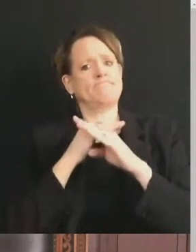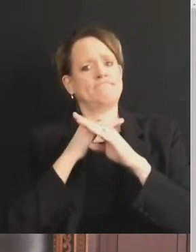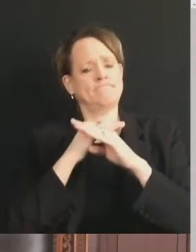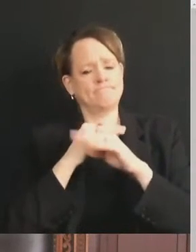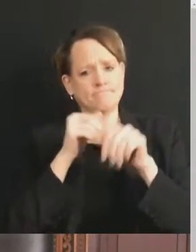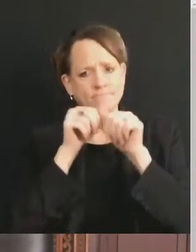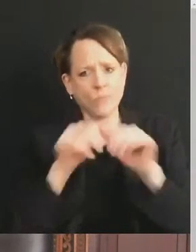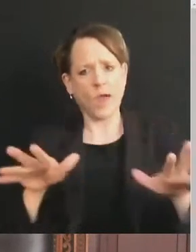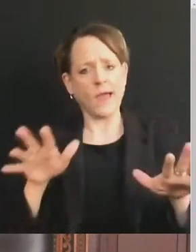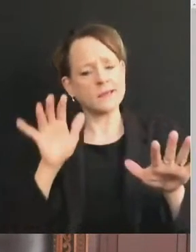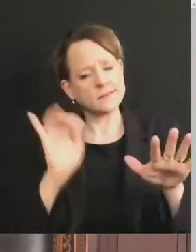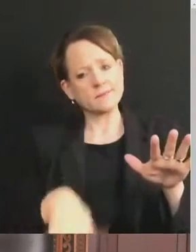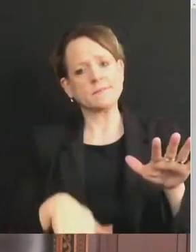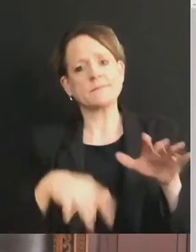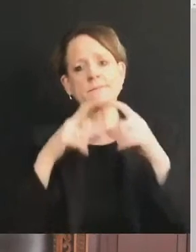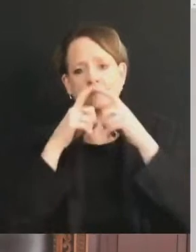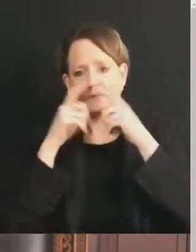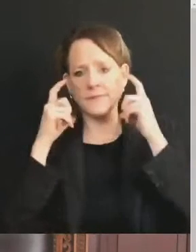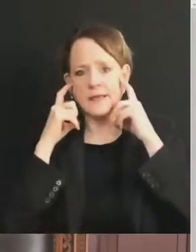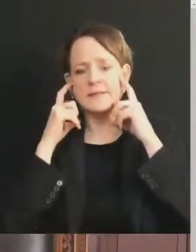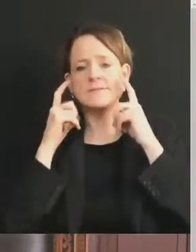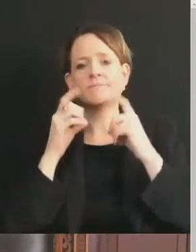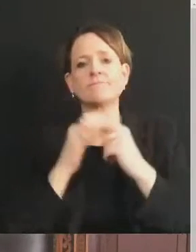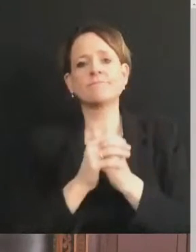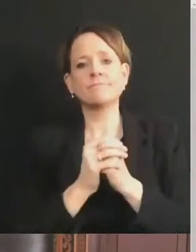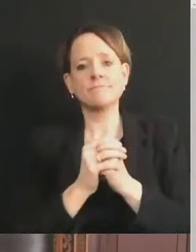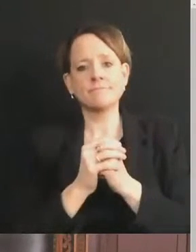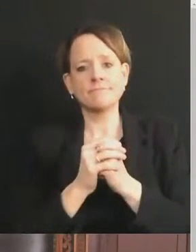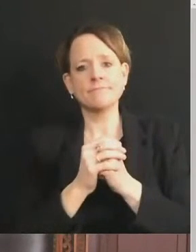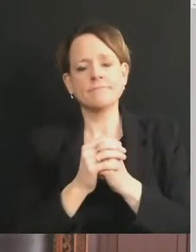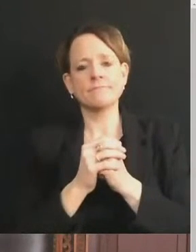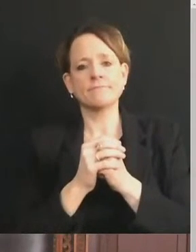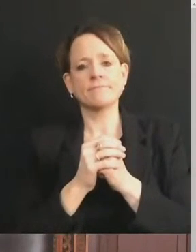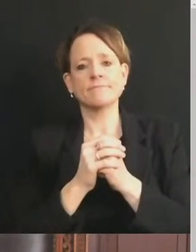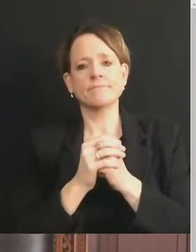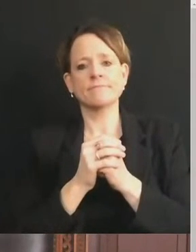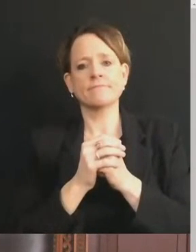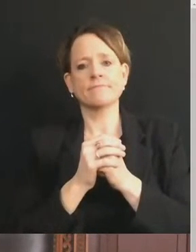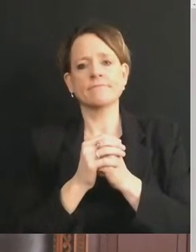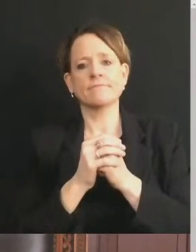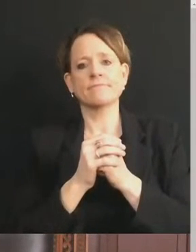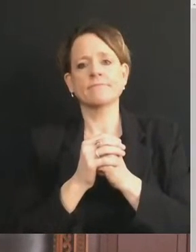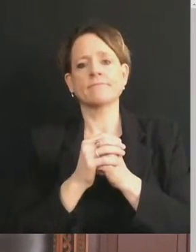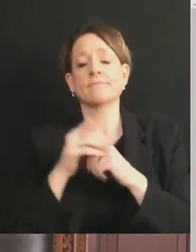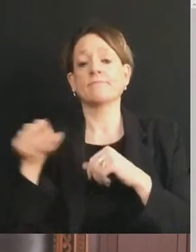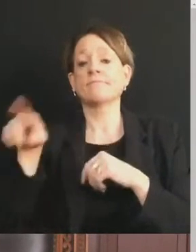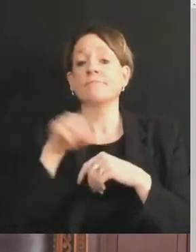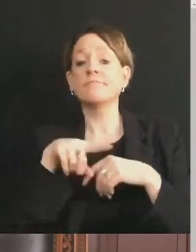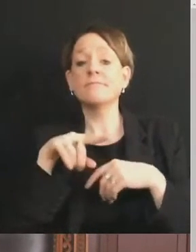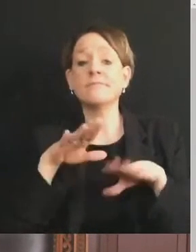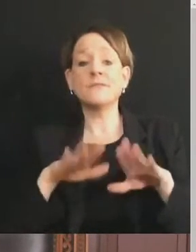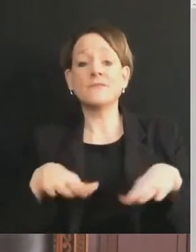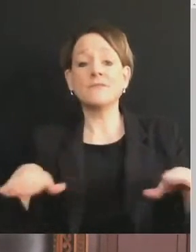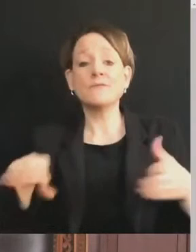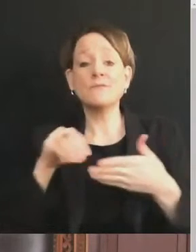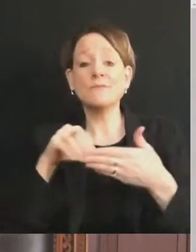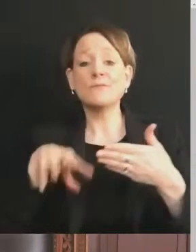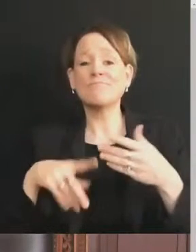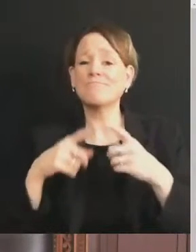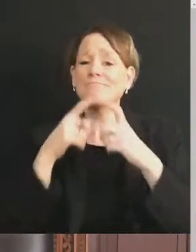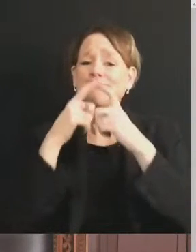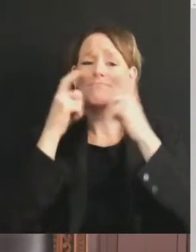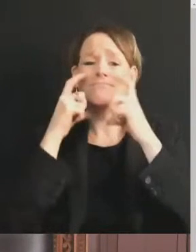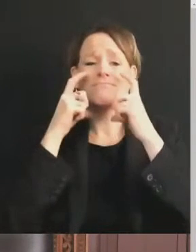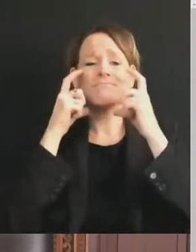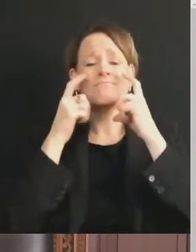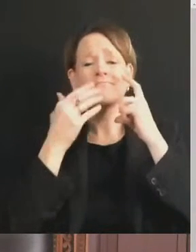be doing that in the state of Wisconsin, it's our school kids. And so I haven't seen her data,